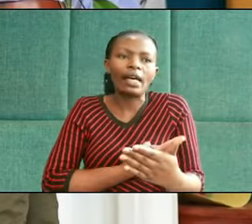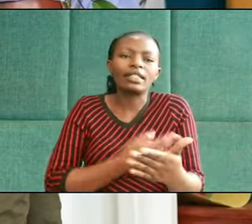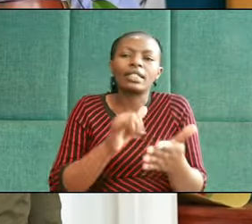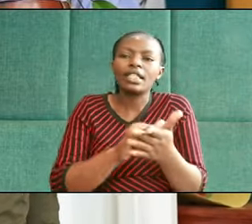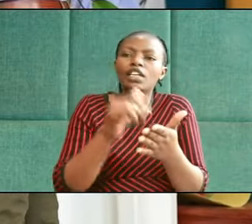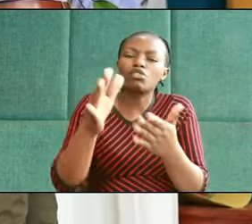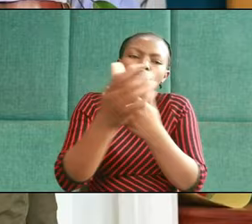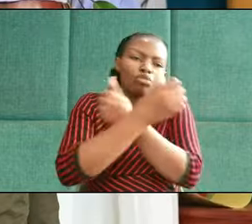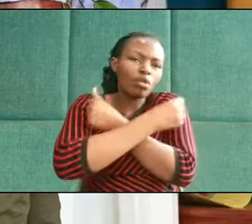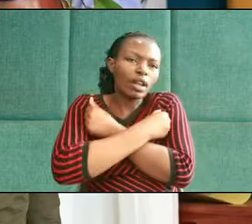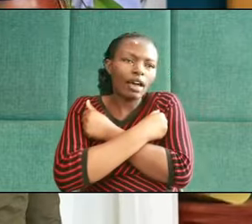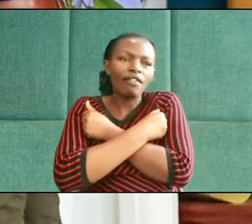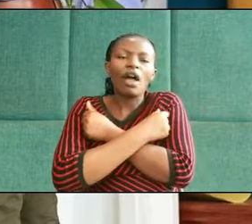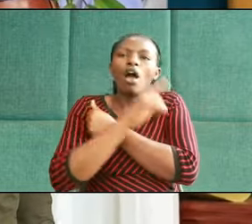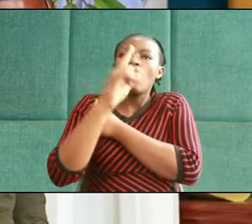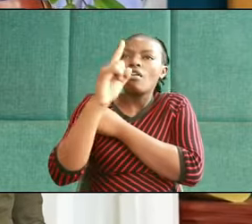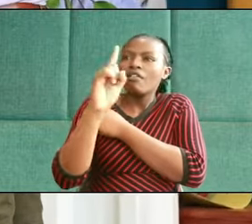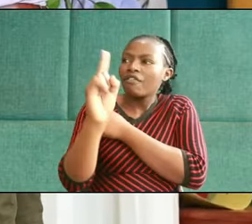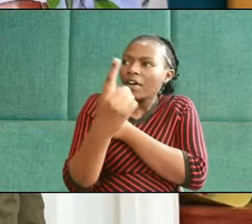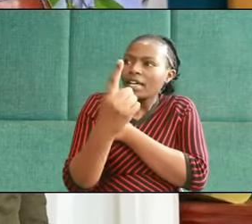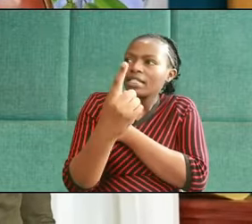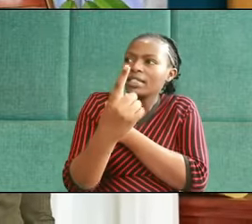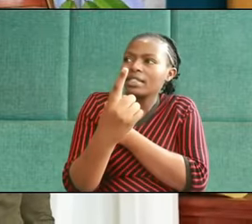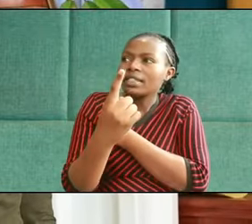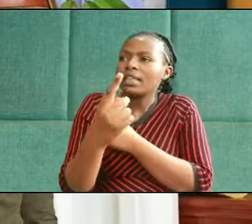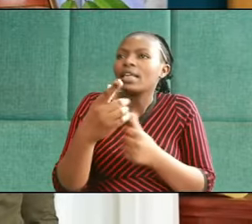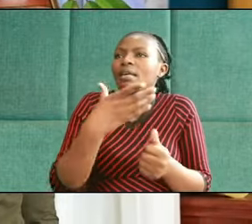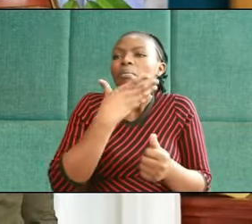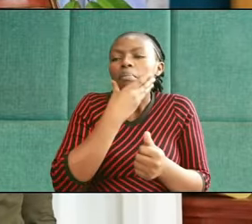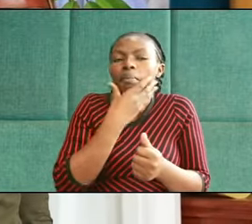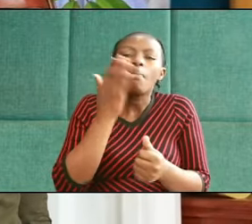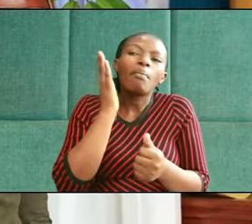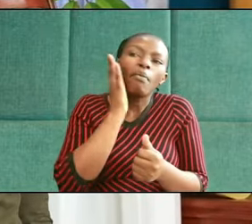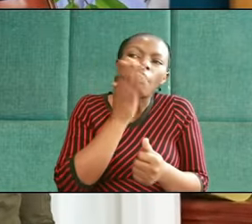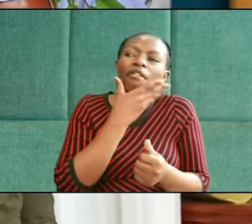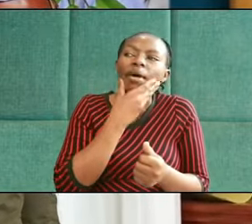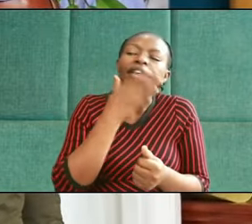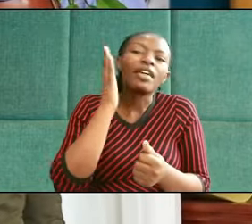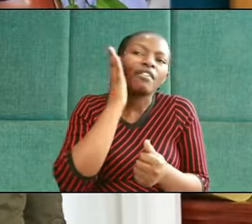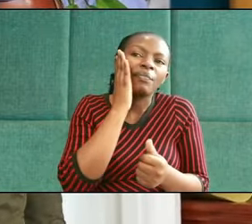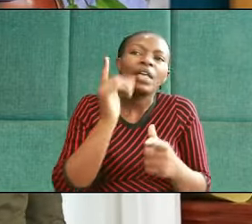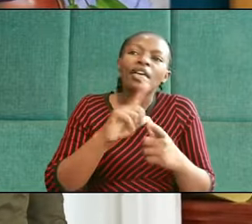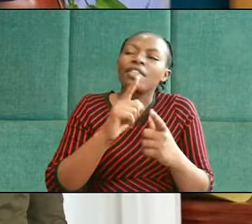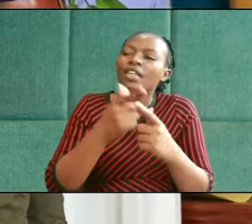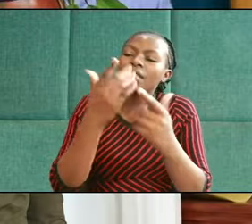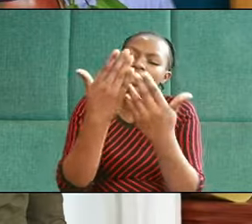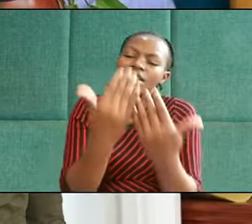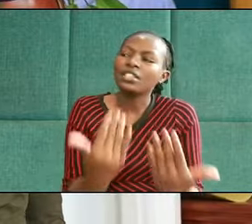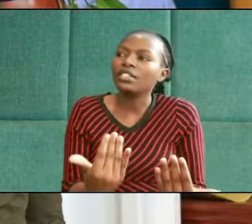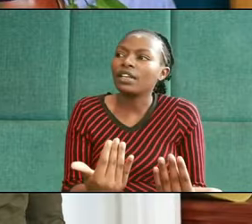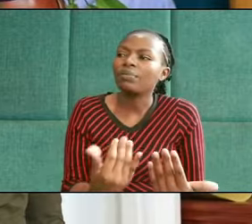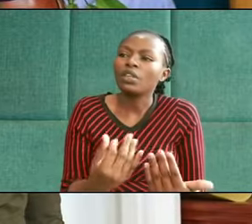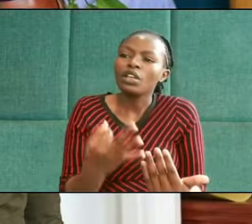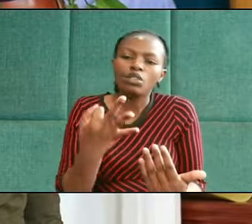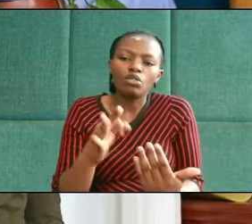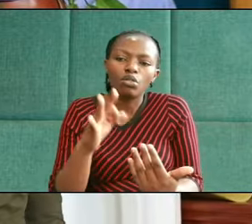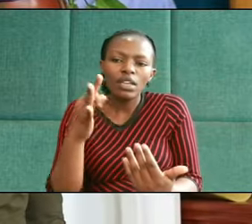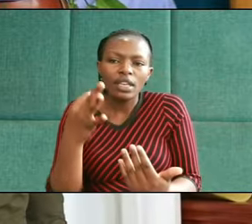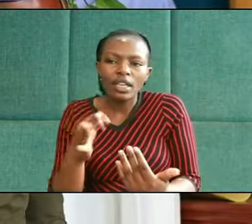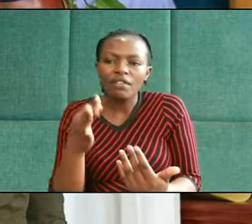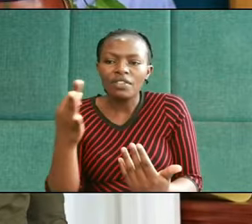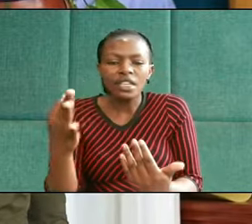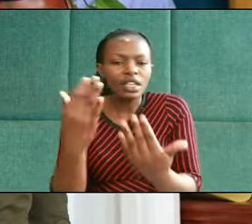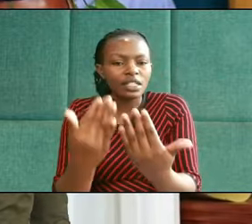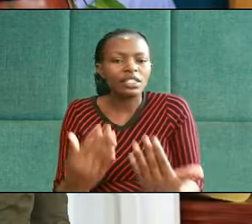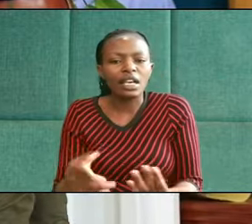that we love each other first, mommies and daddies, and then we love the child. Because if the child does not see